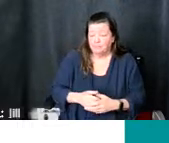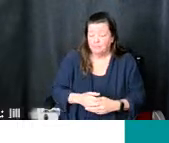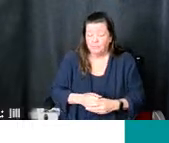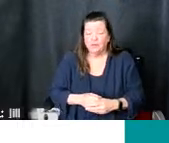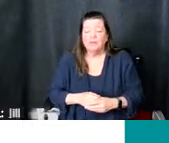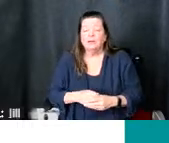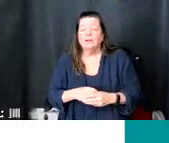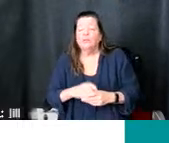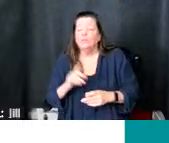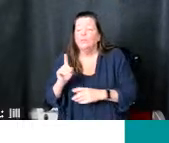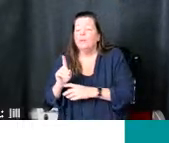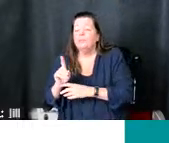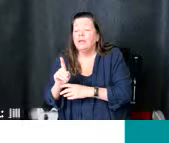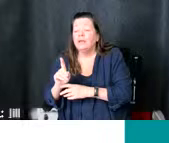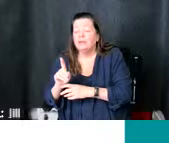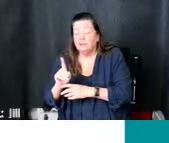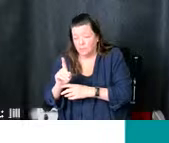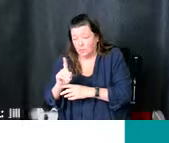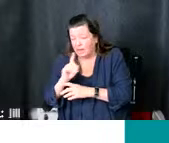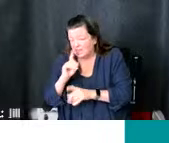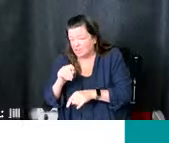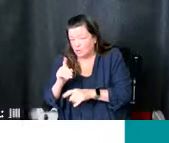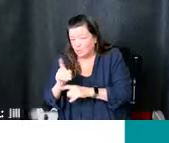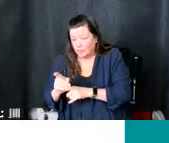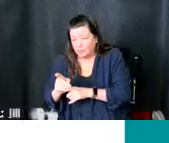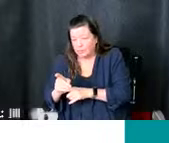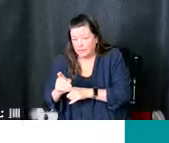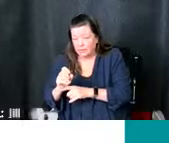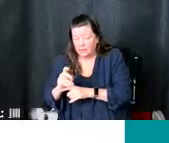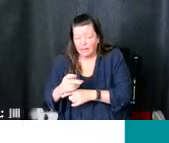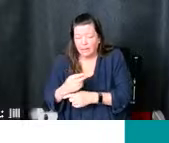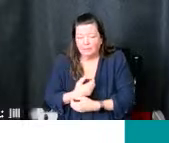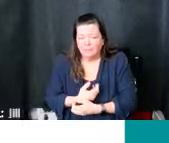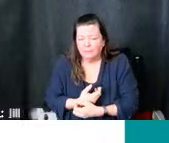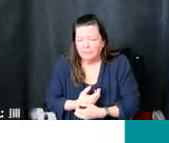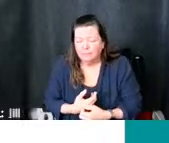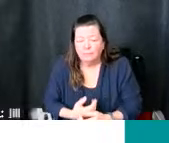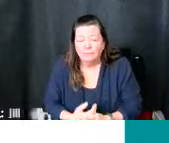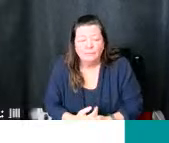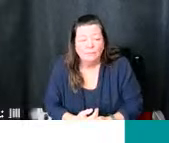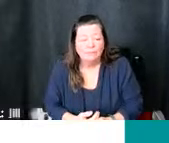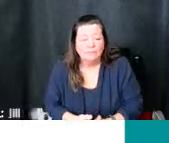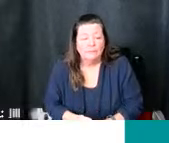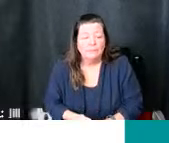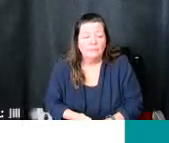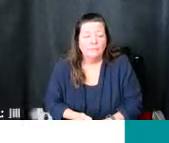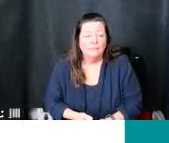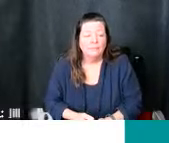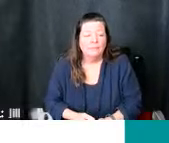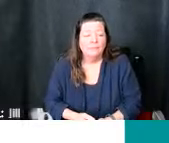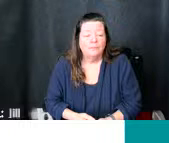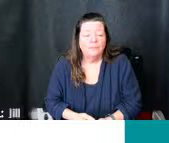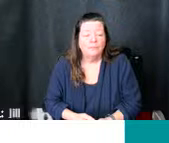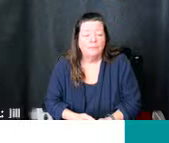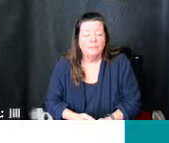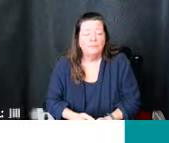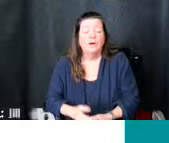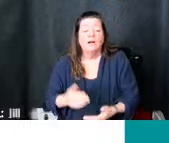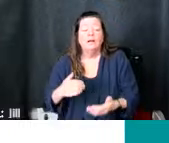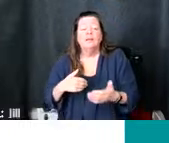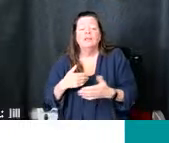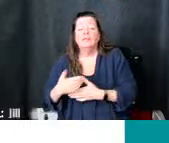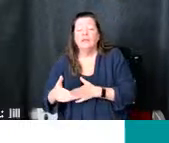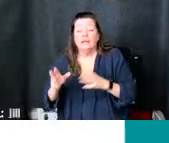we'll come to the question after we just go through the next slide there. You can go back to the next slide. The next meeting